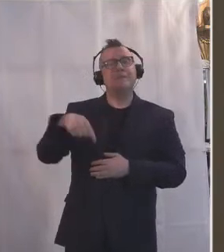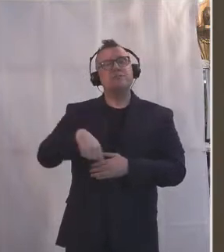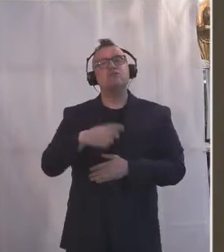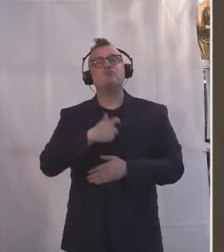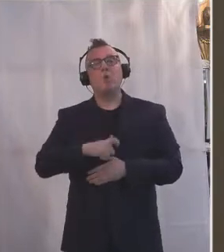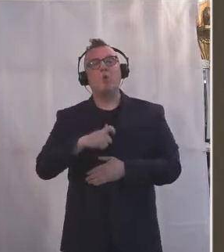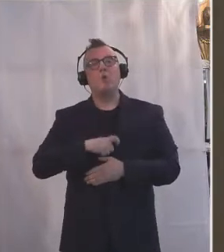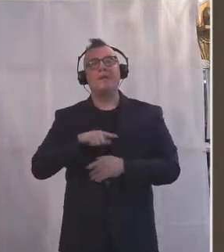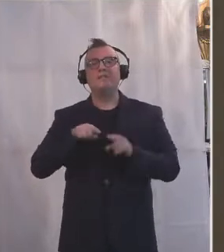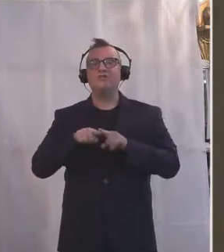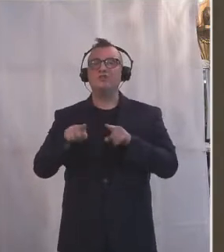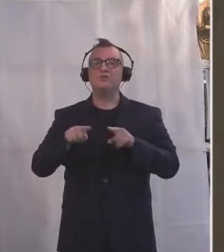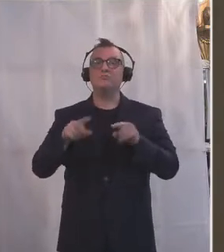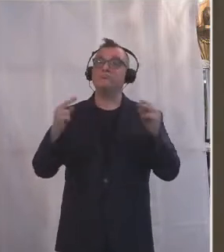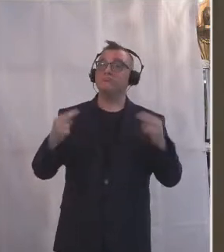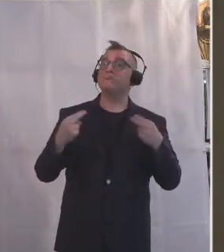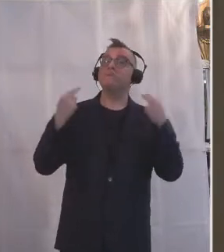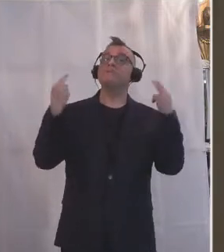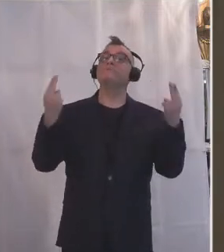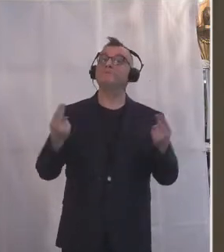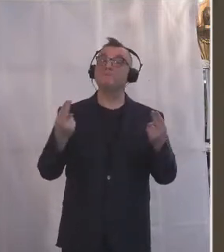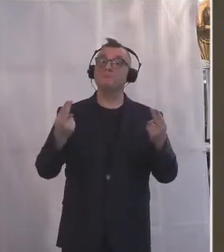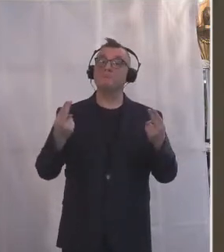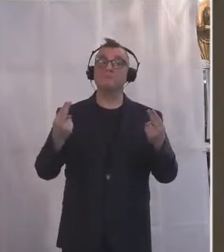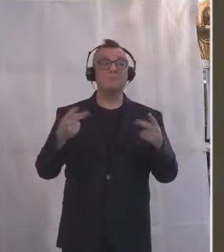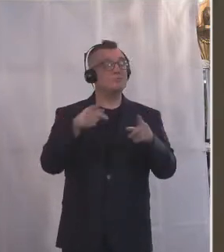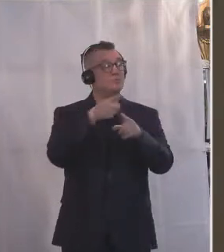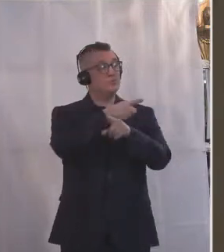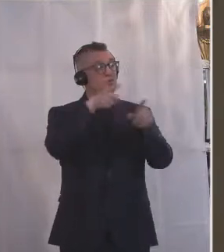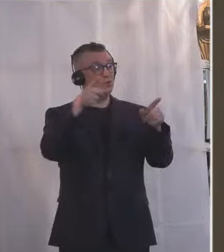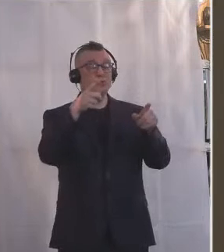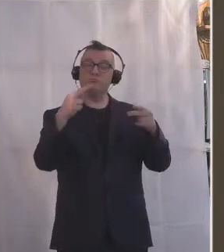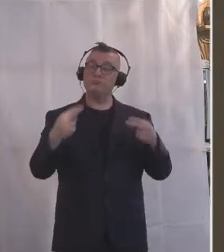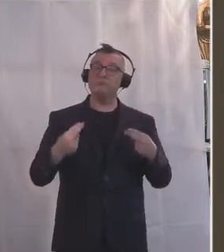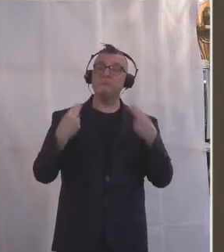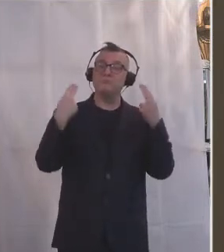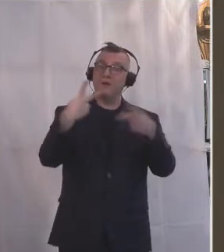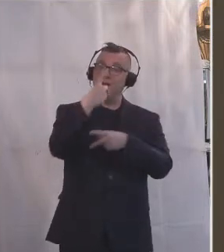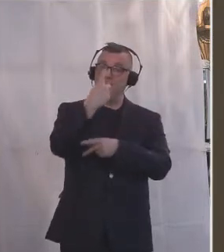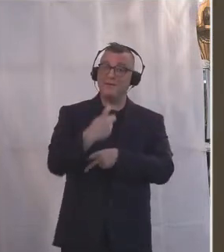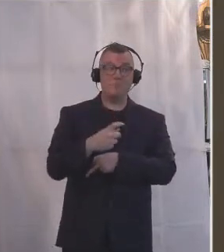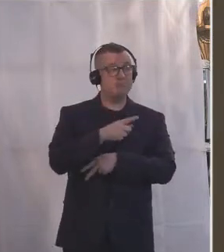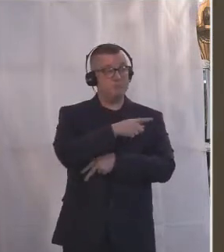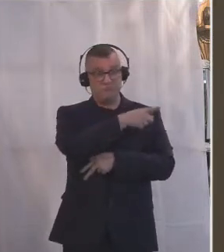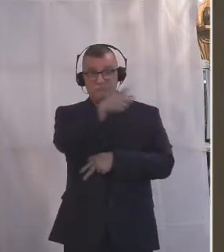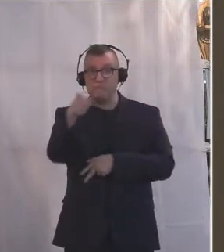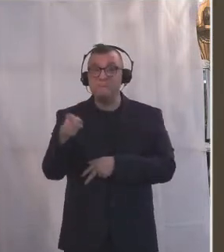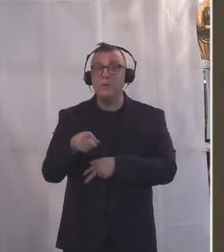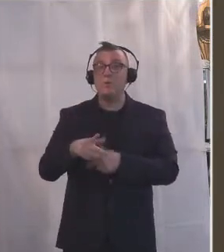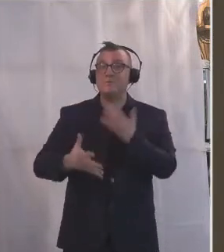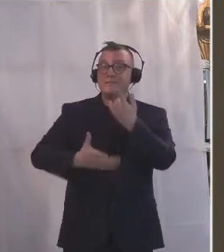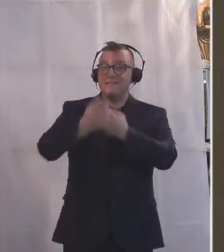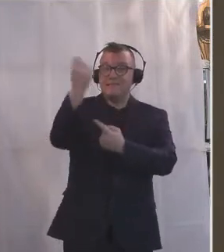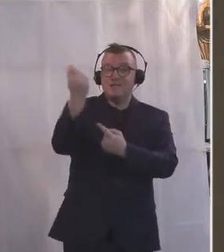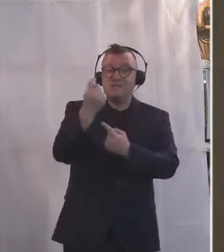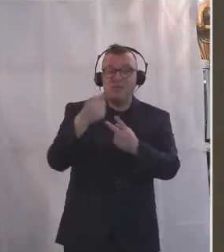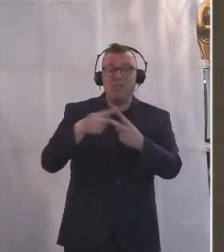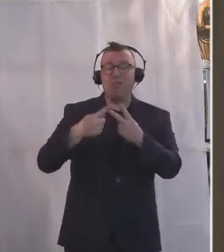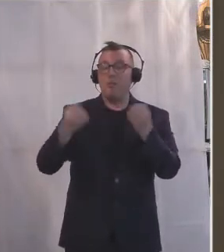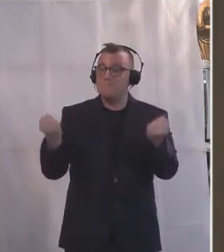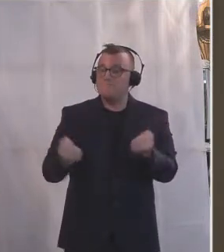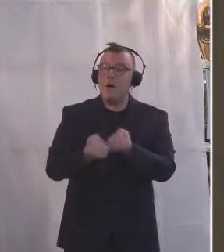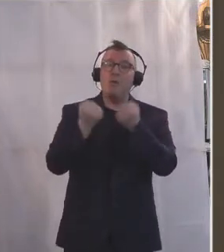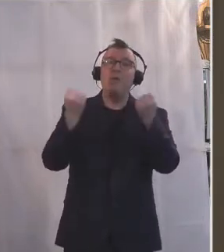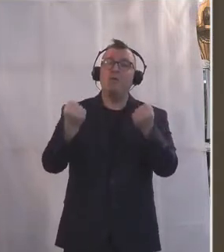All of you have a platform. You're all successful, powerful people who have been going through that journey and are at a